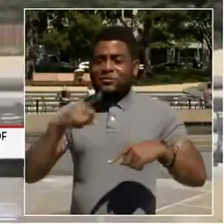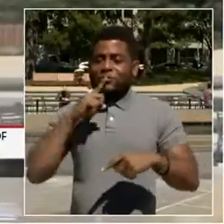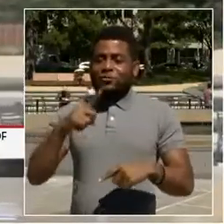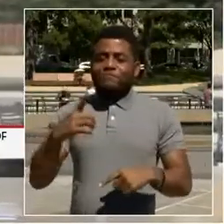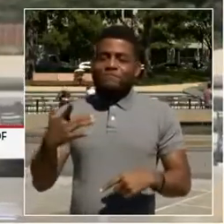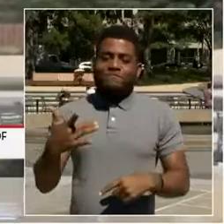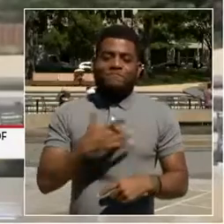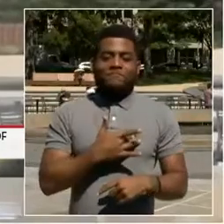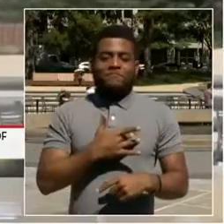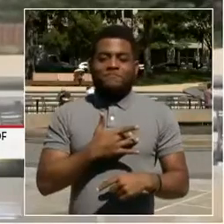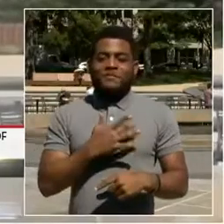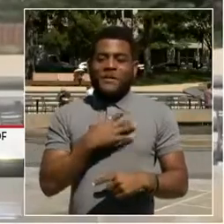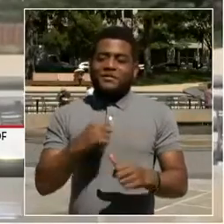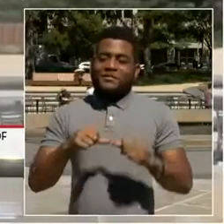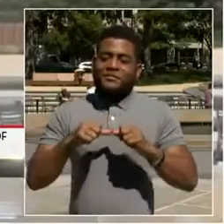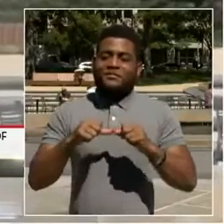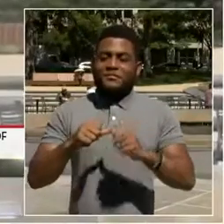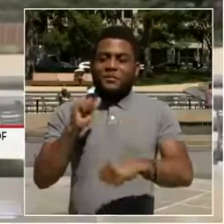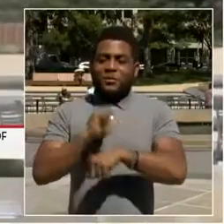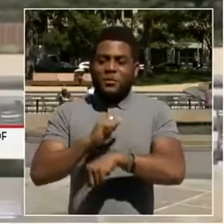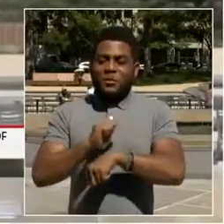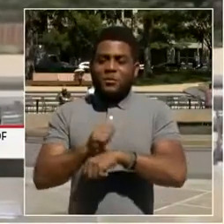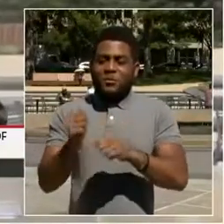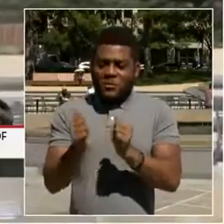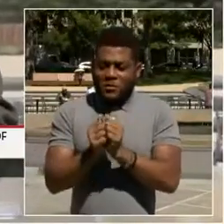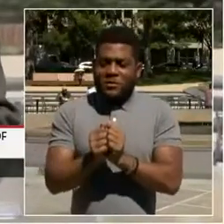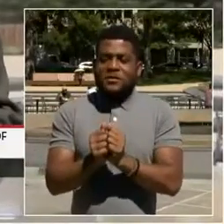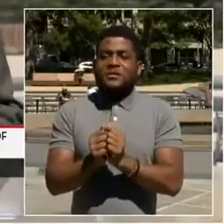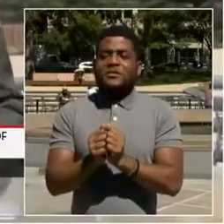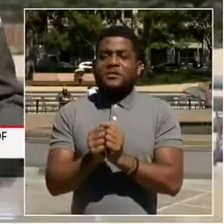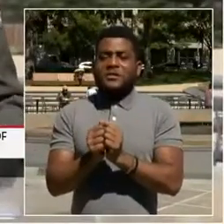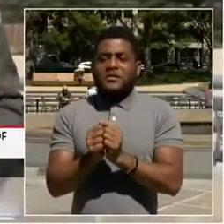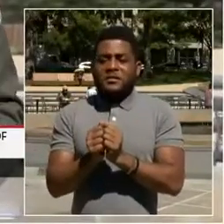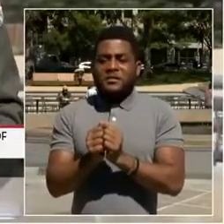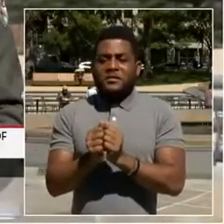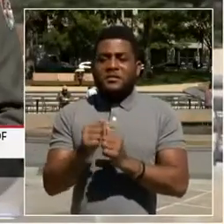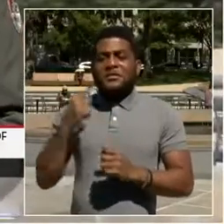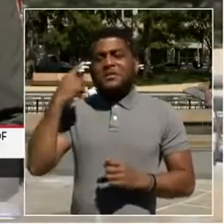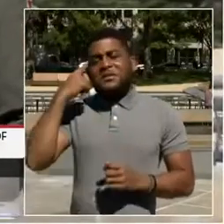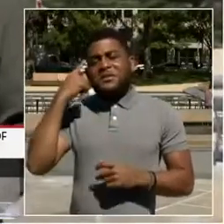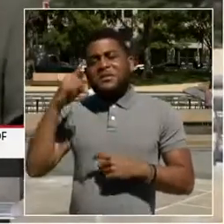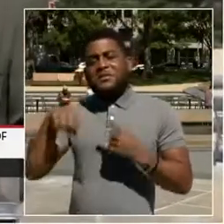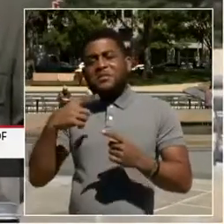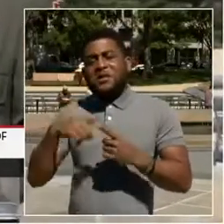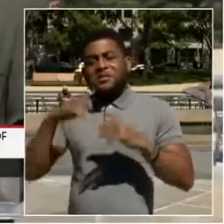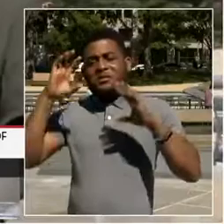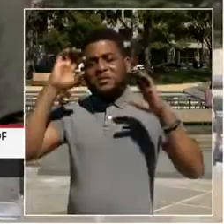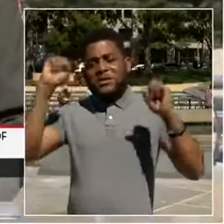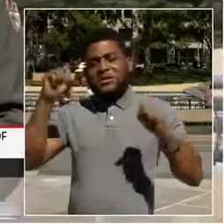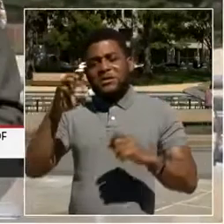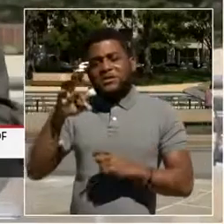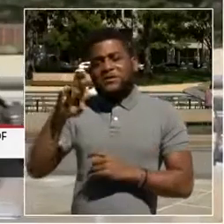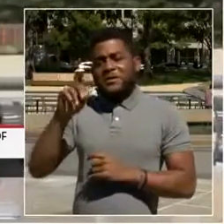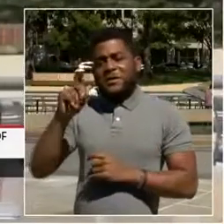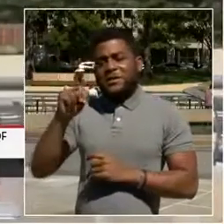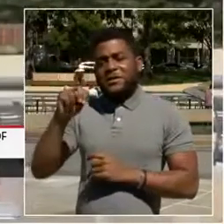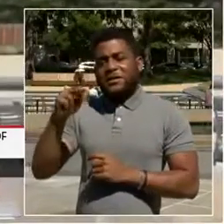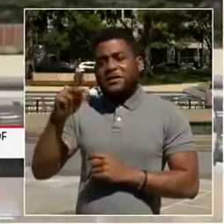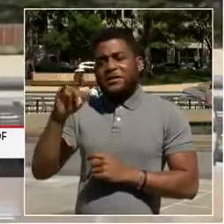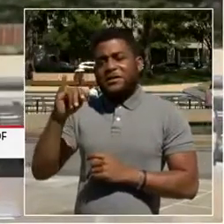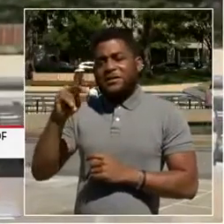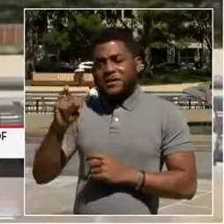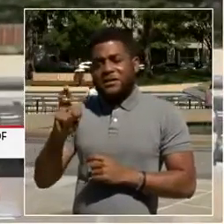with you in the months and years to come. I am reminded of the words of Benjamin Franklin, for whom this park may or may not be named.